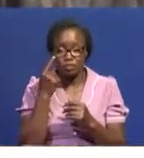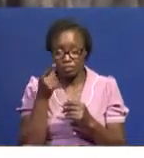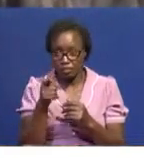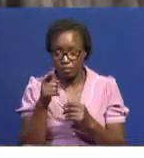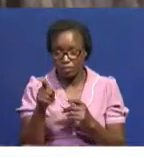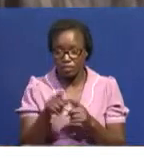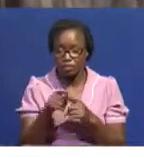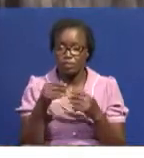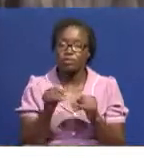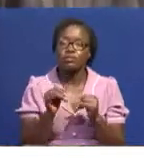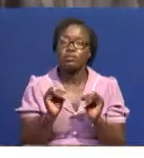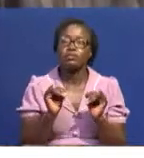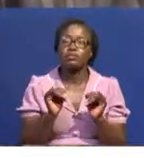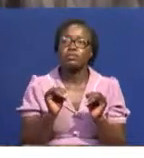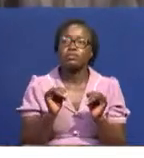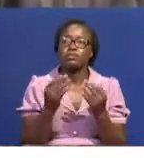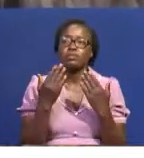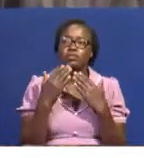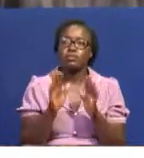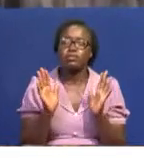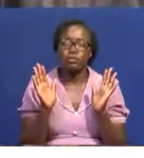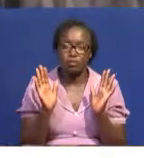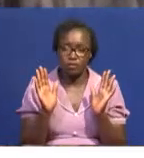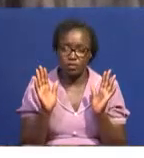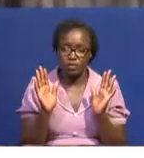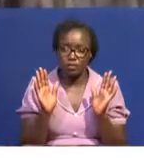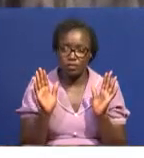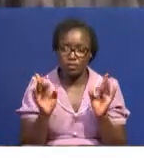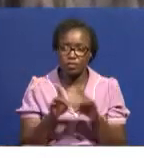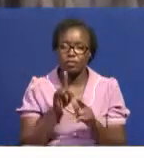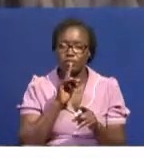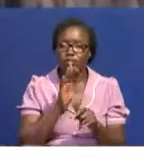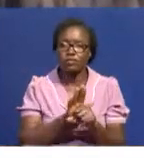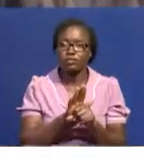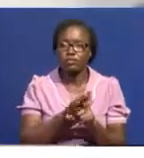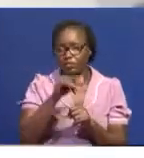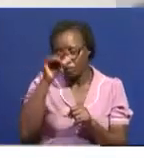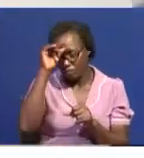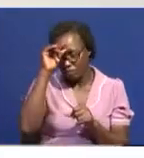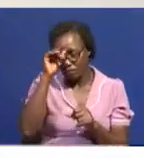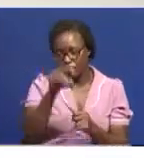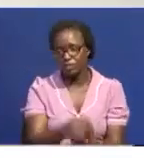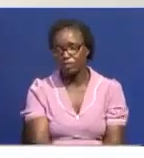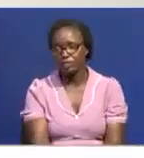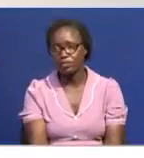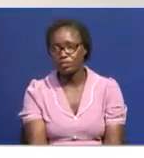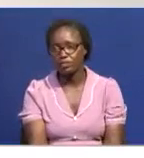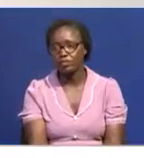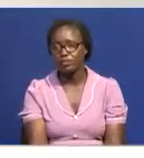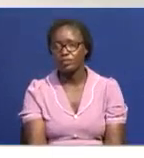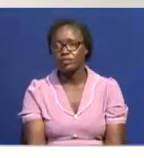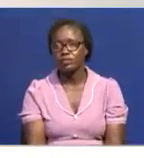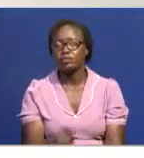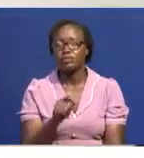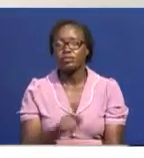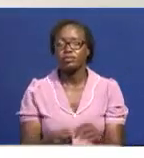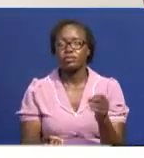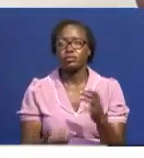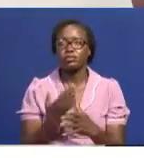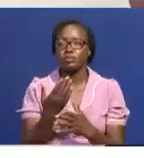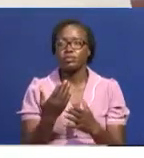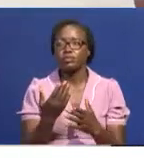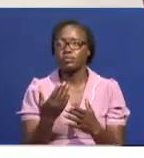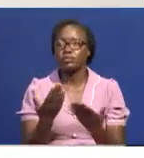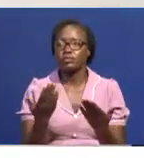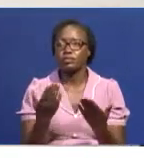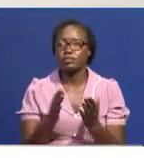being executed to completion as promised by government. They were speaking during the launch of Prima Draka